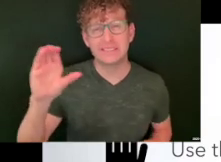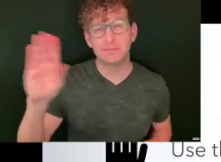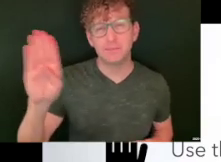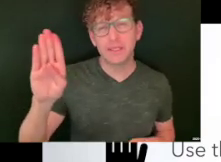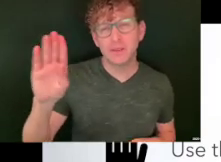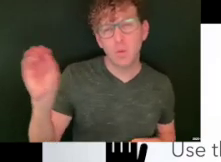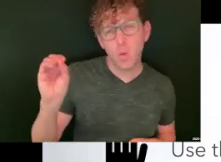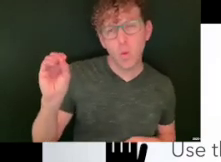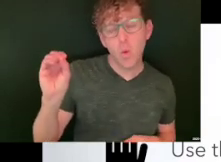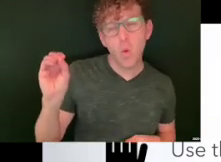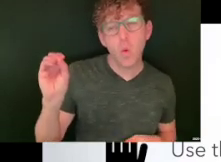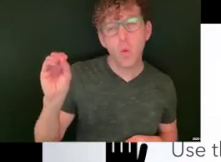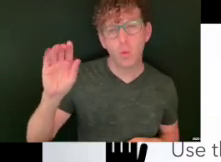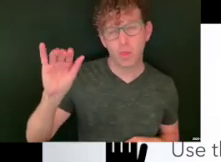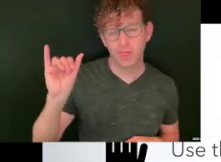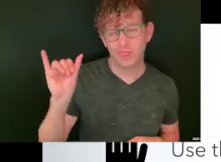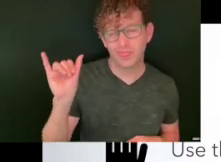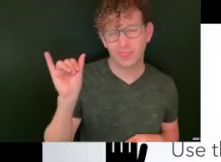Okay.